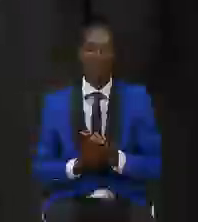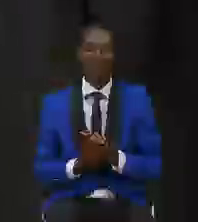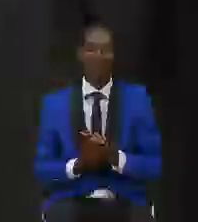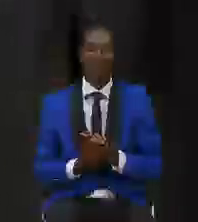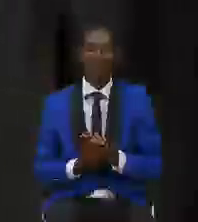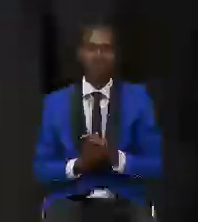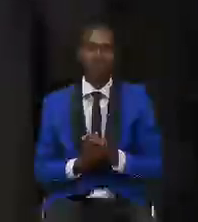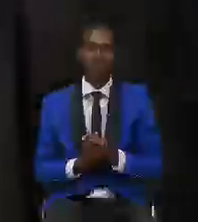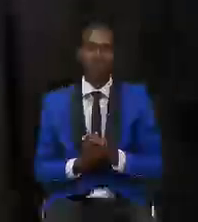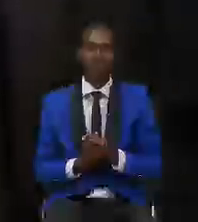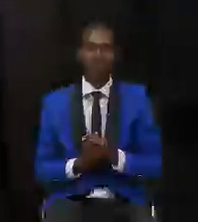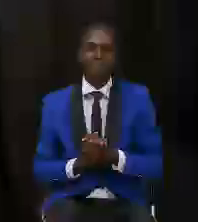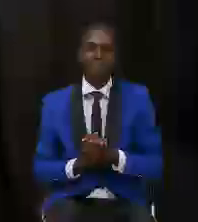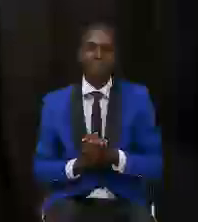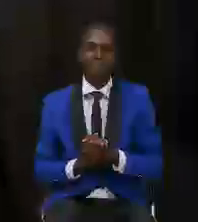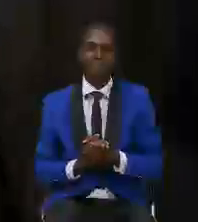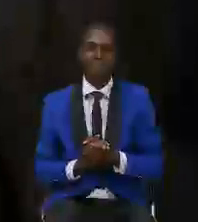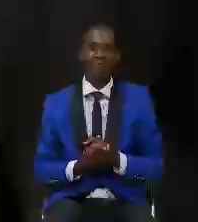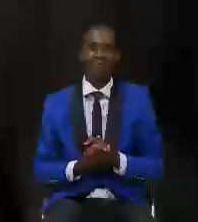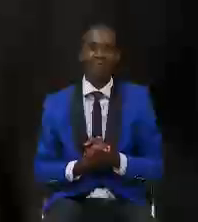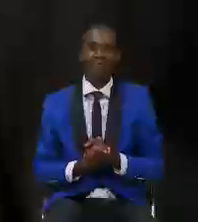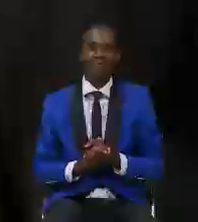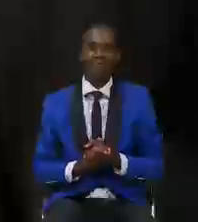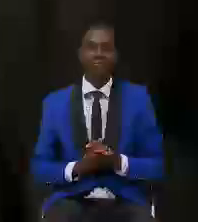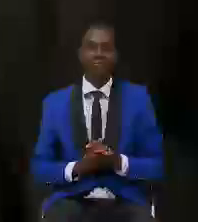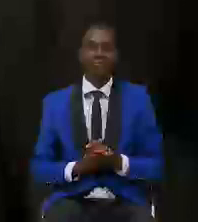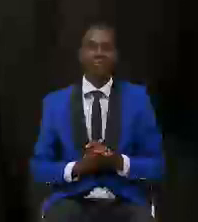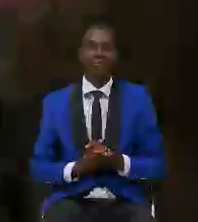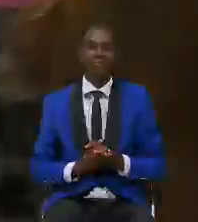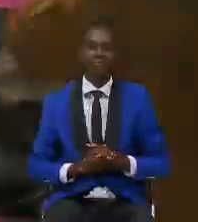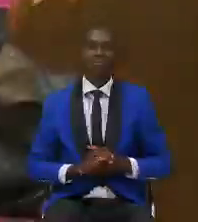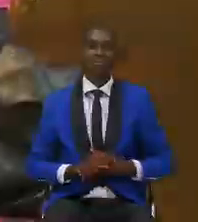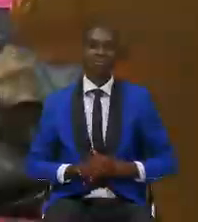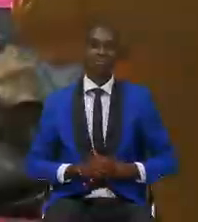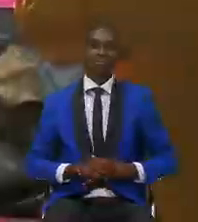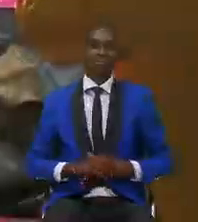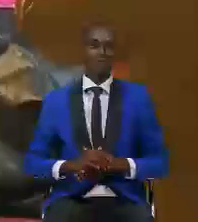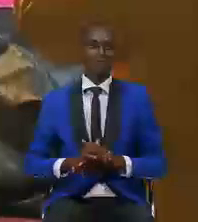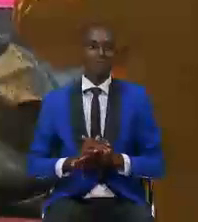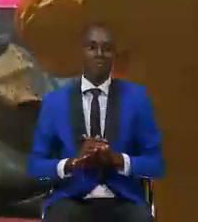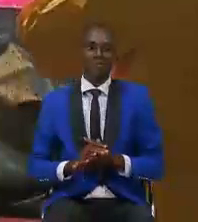Every drop of rain on you will spell miracle,